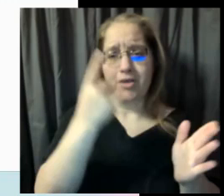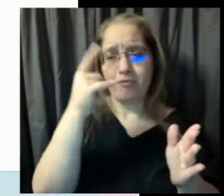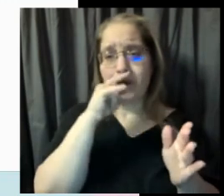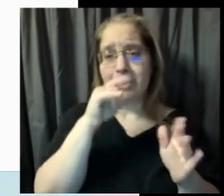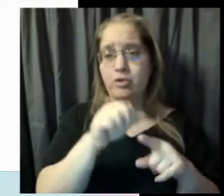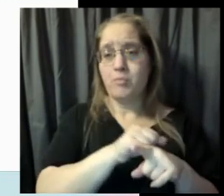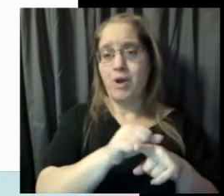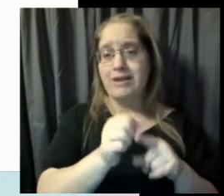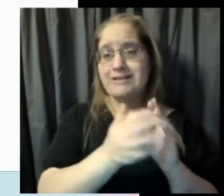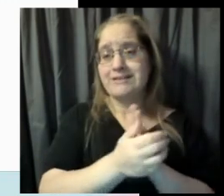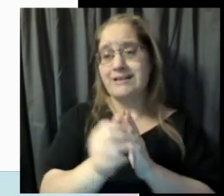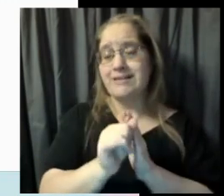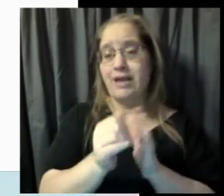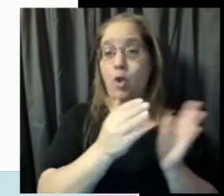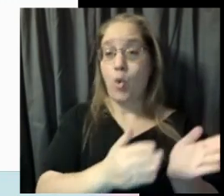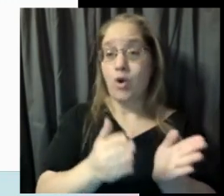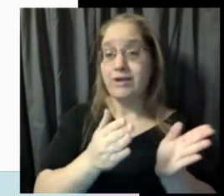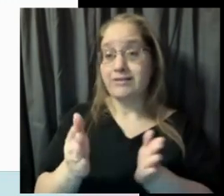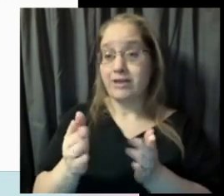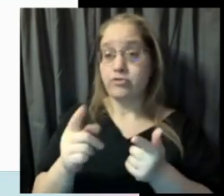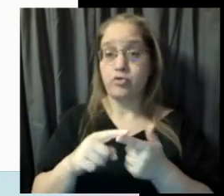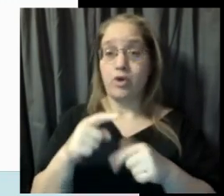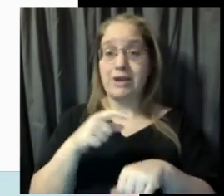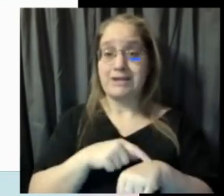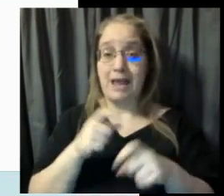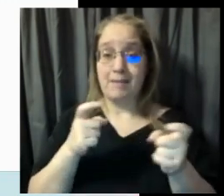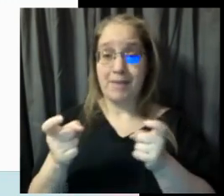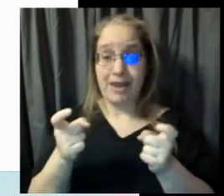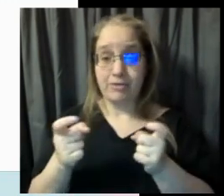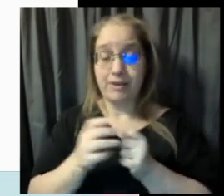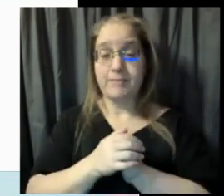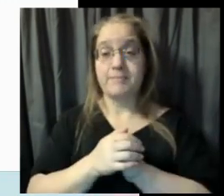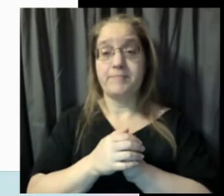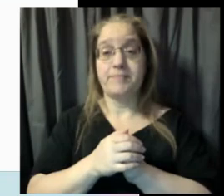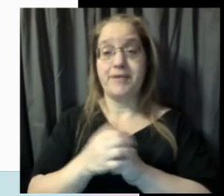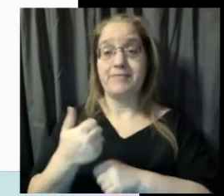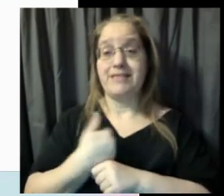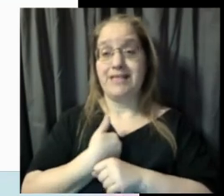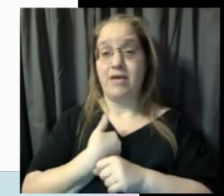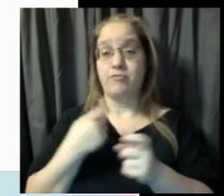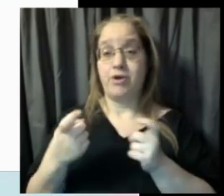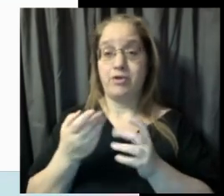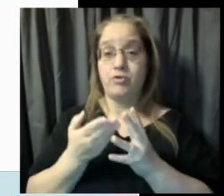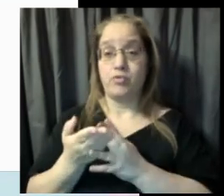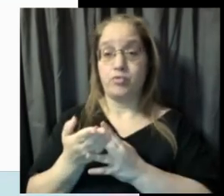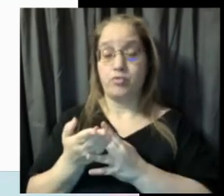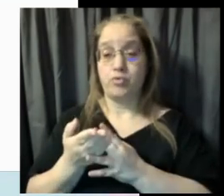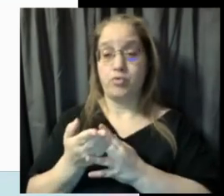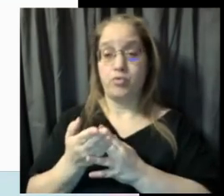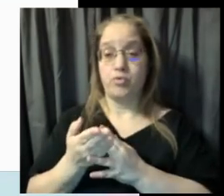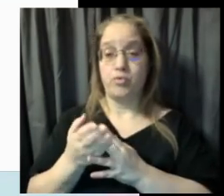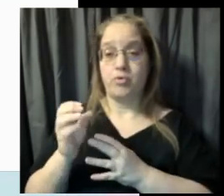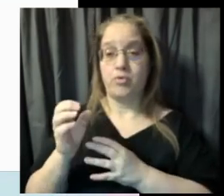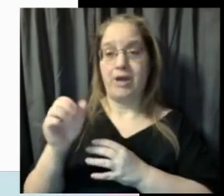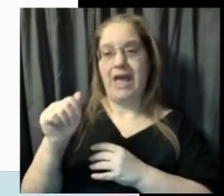to practice skills like organization or time management, and even the self-regulation through educational